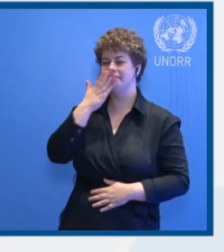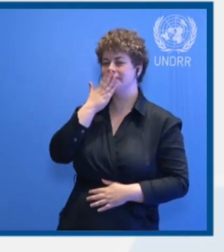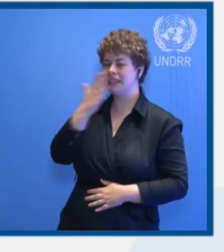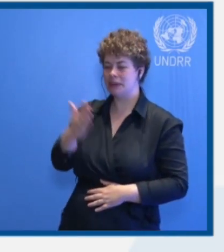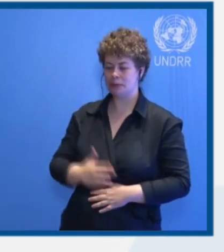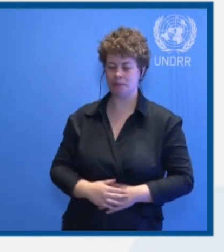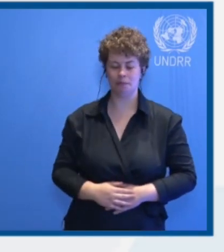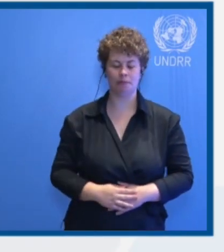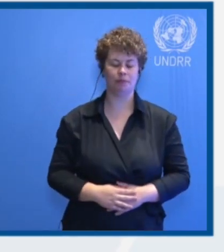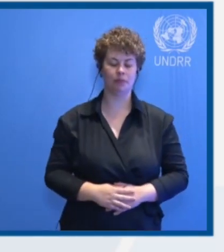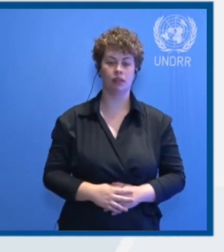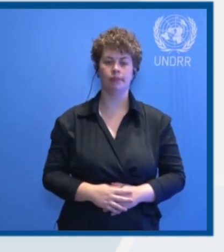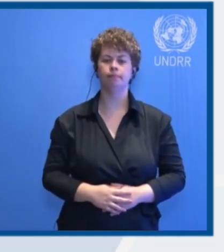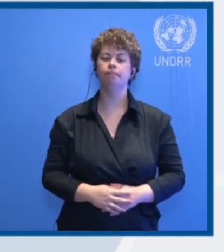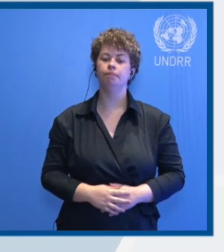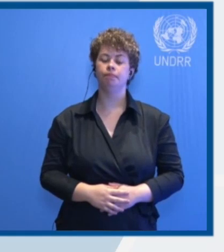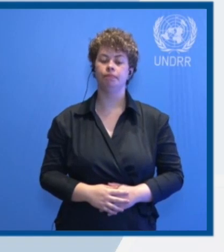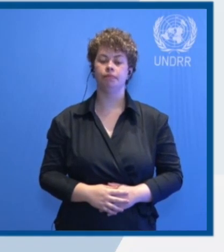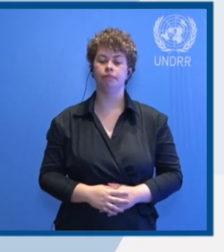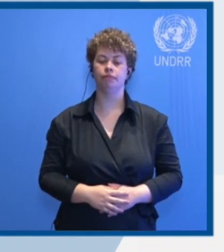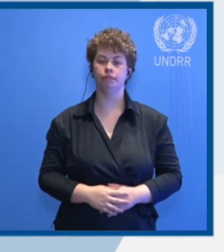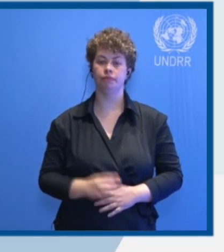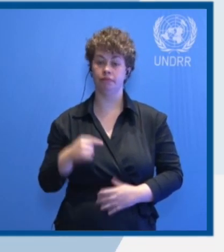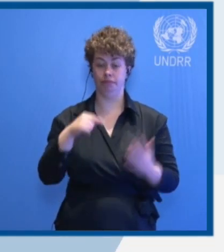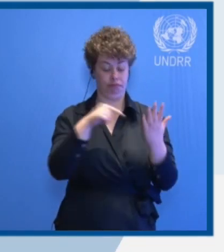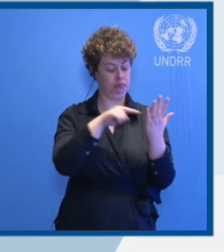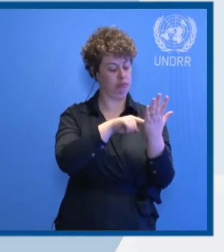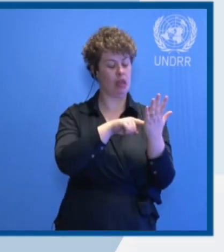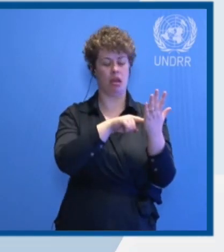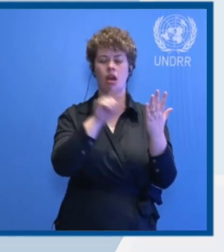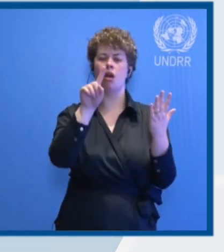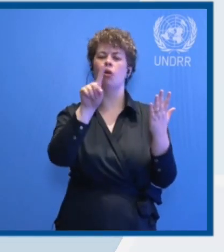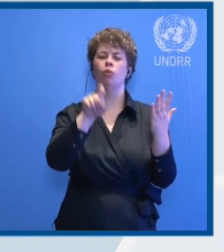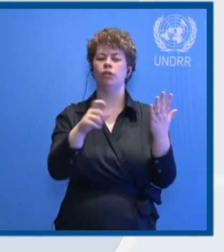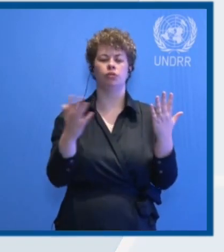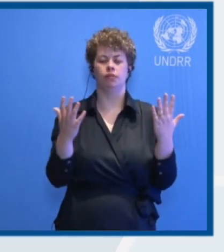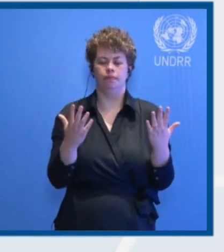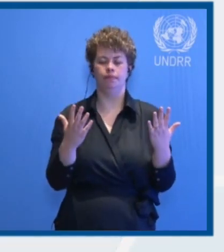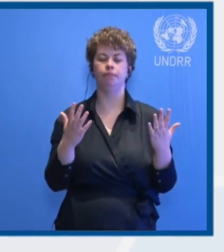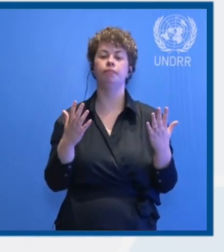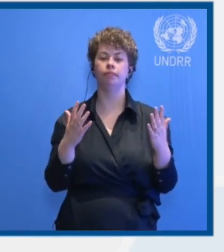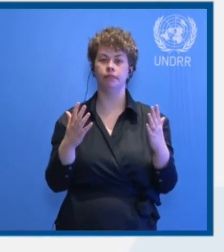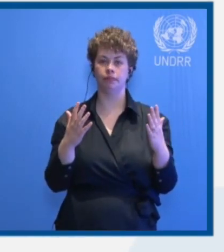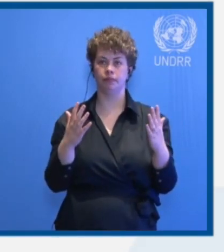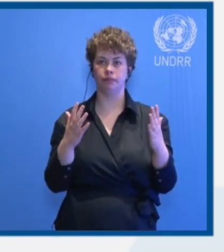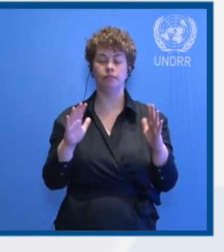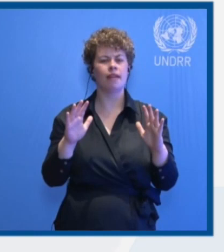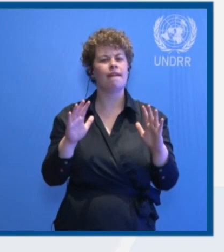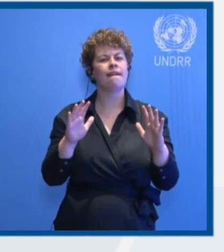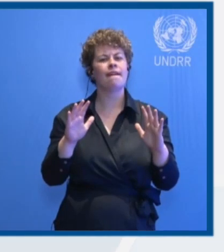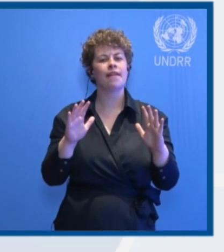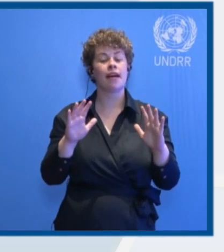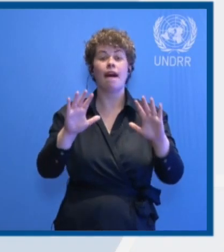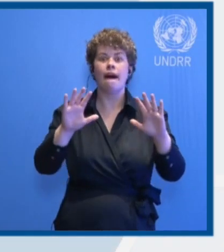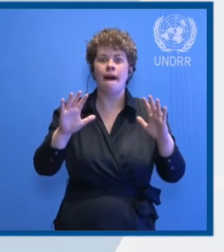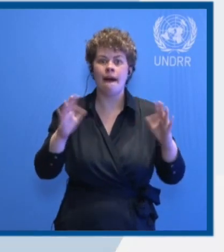There is a question around how can we ensure credibility and quality of nature-based solutions for